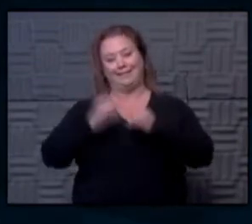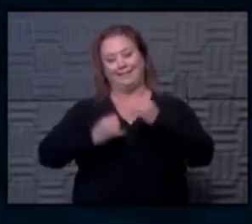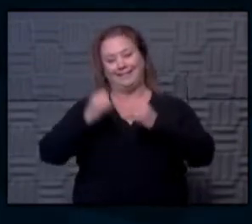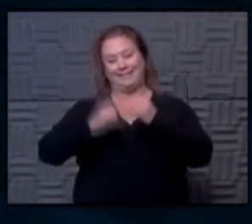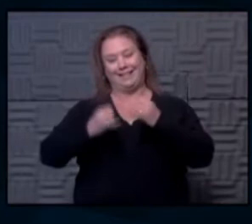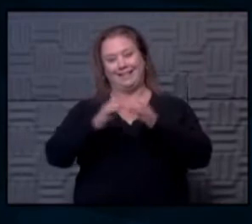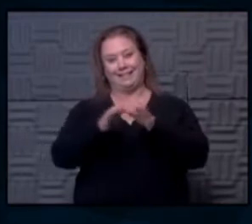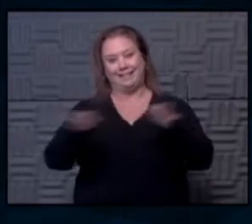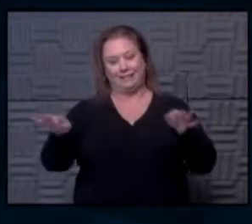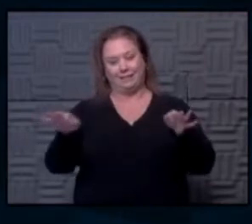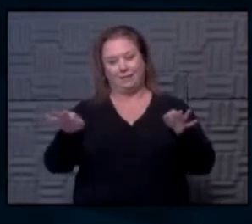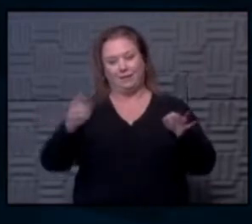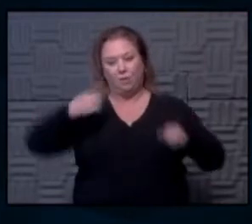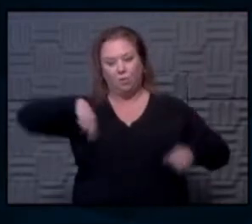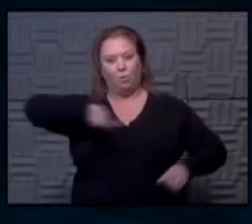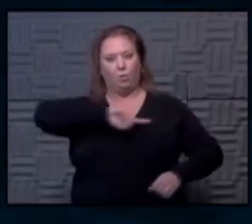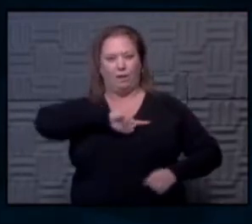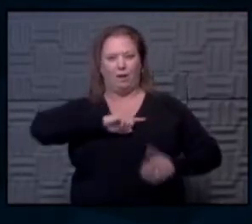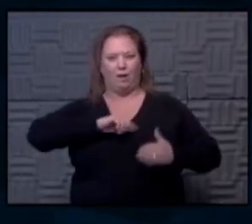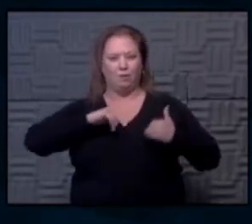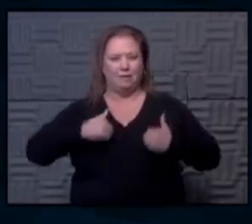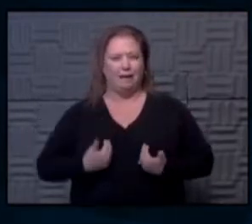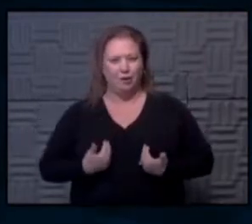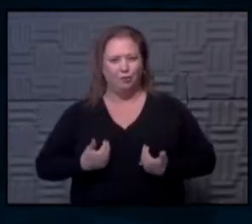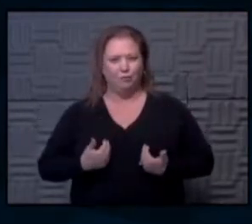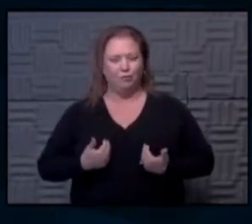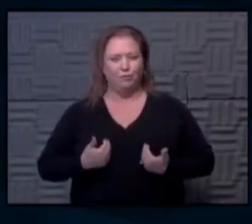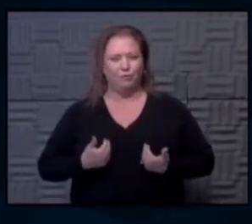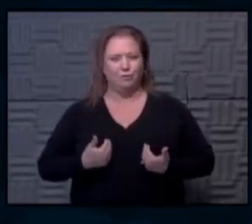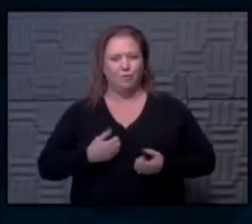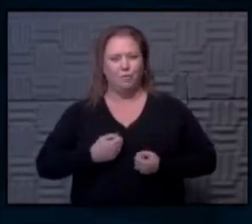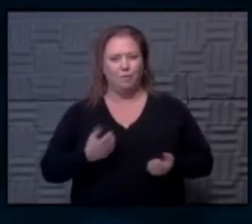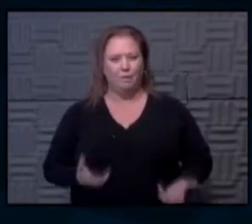line. We are so tired.